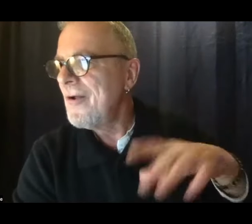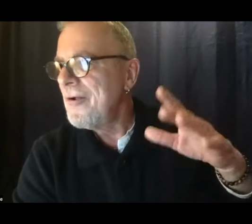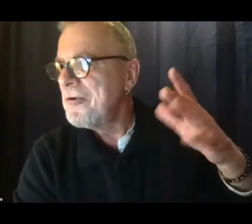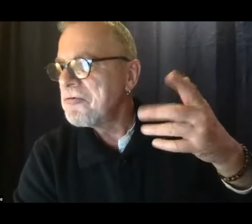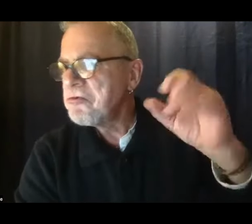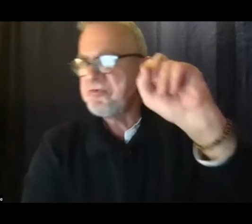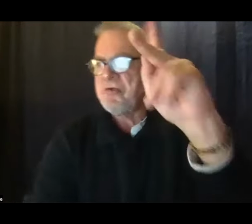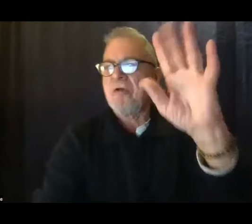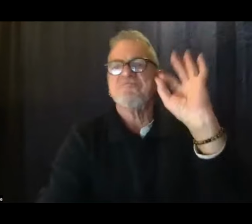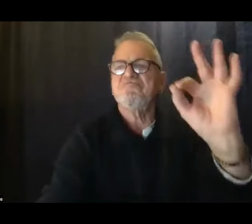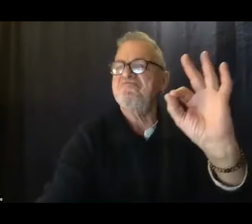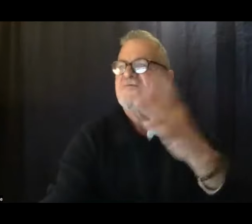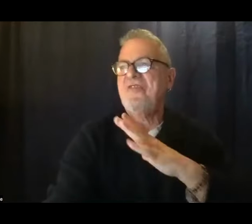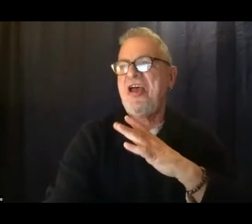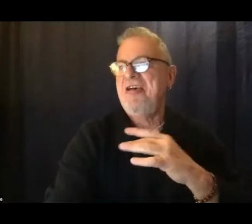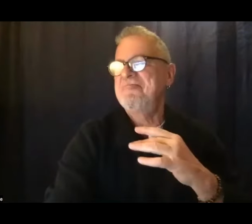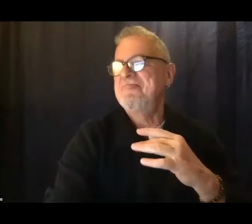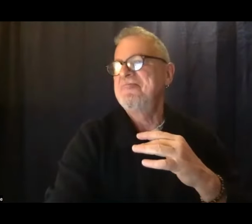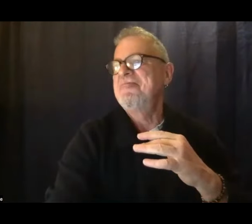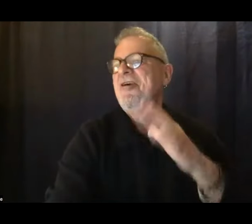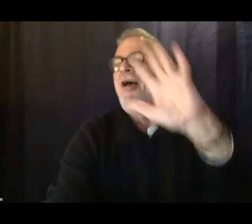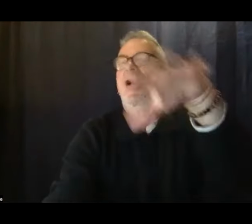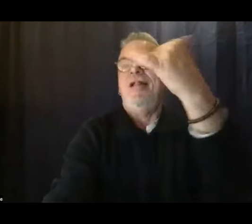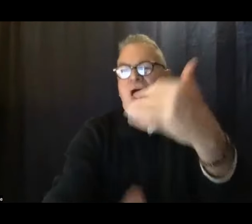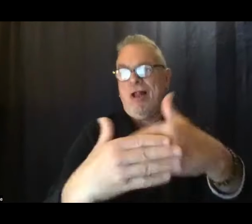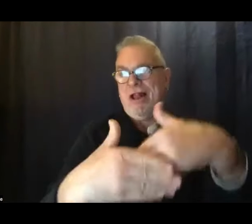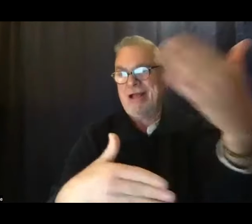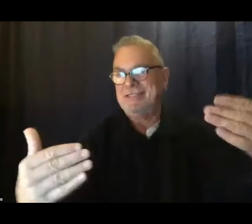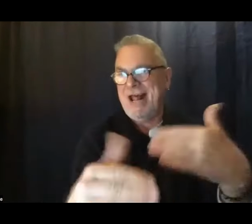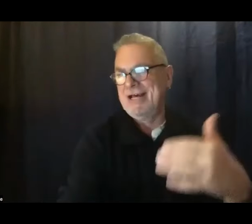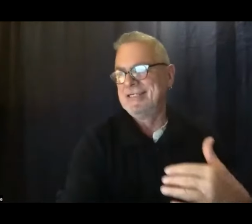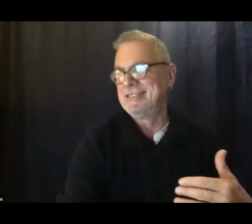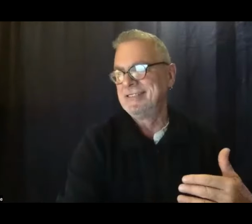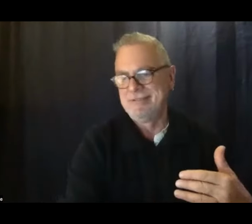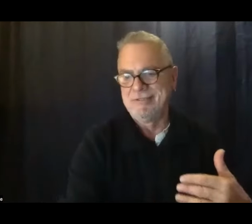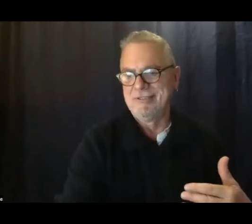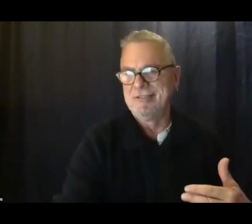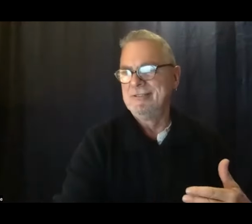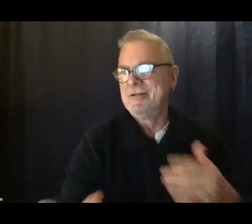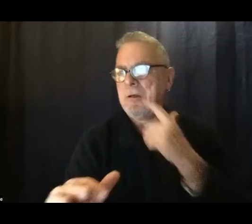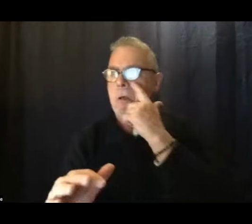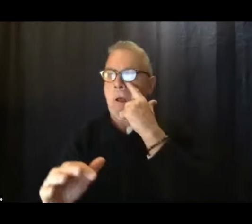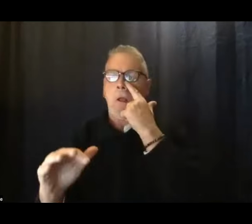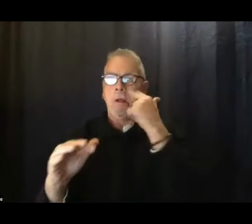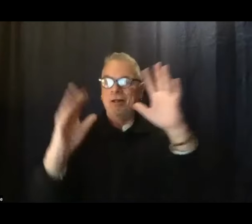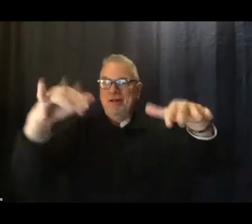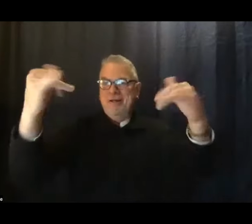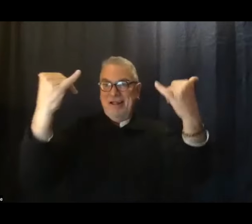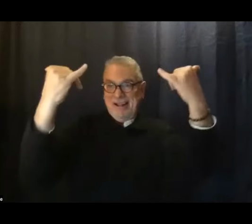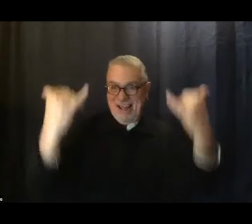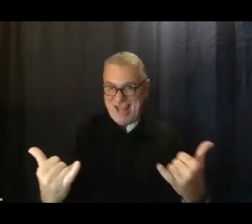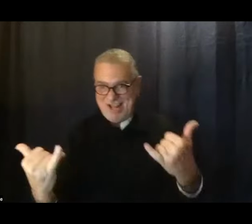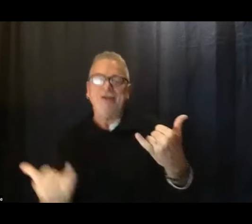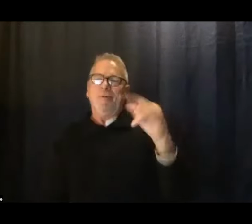Double tap is what they said. Either so double contact would be the more appropriate. All right, so moving on to the next